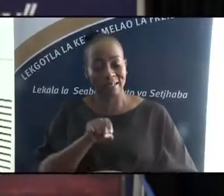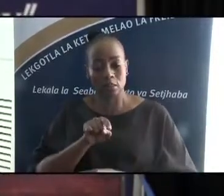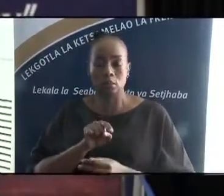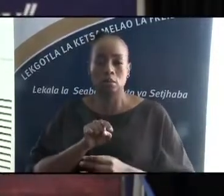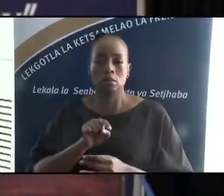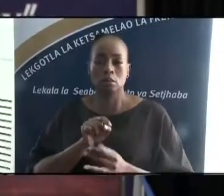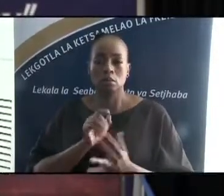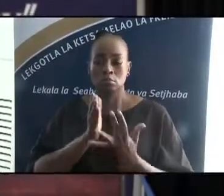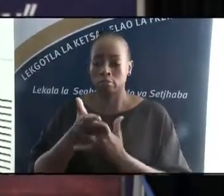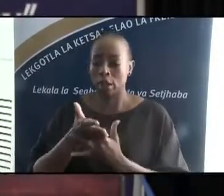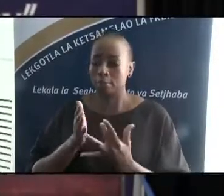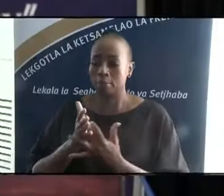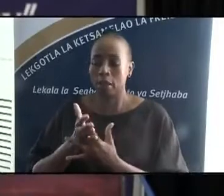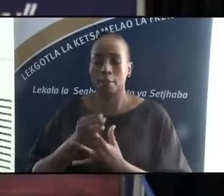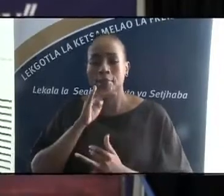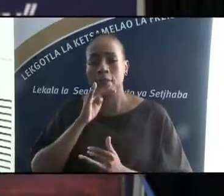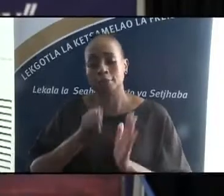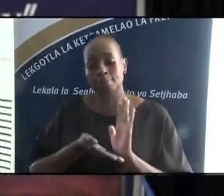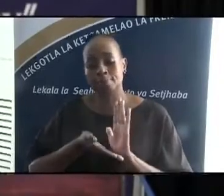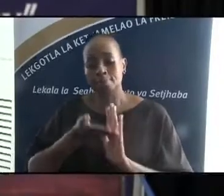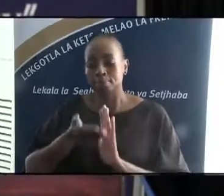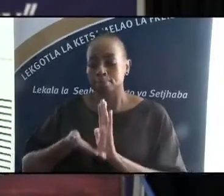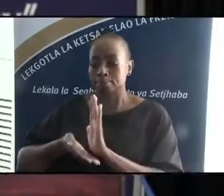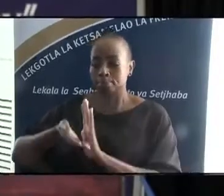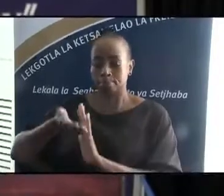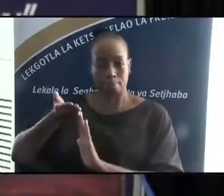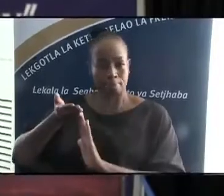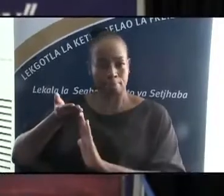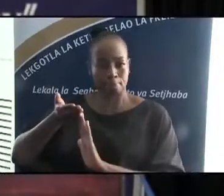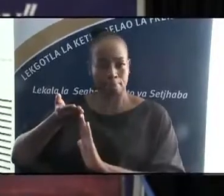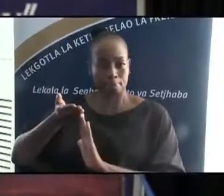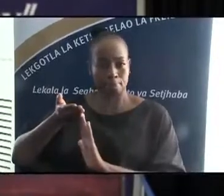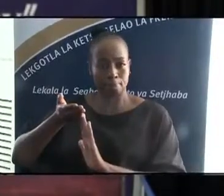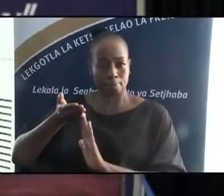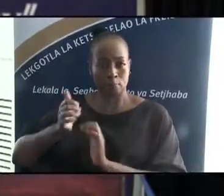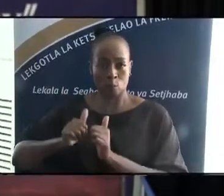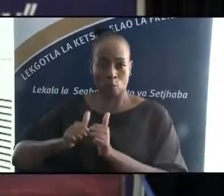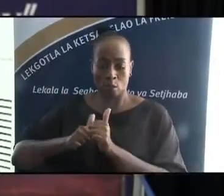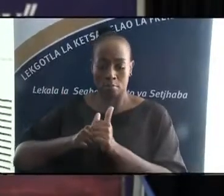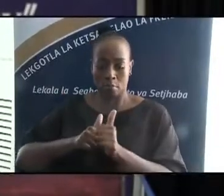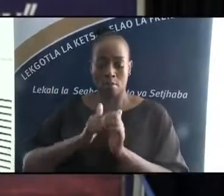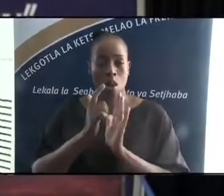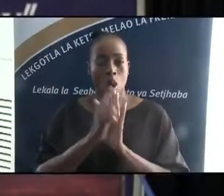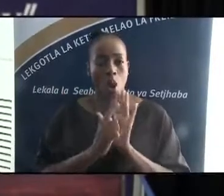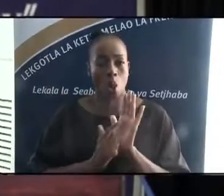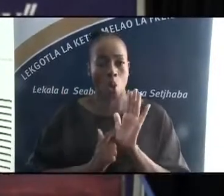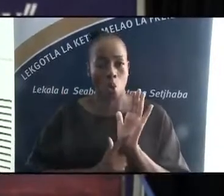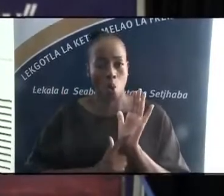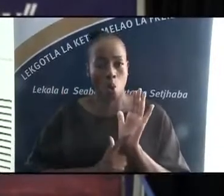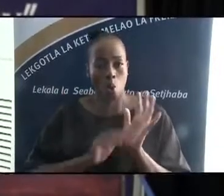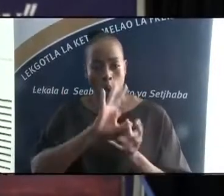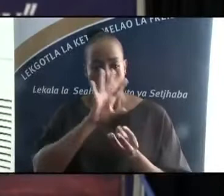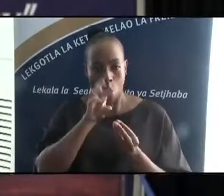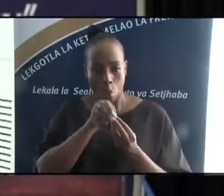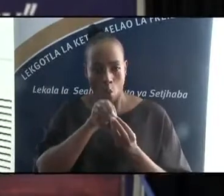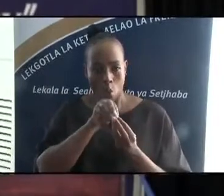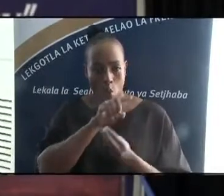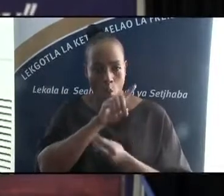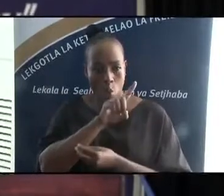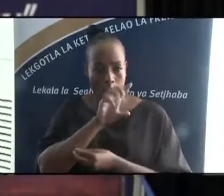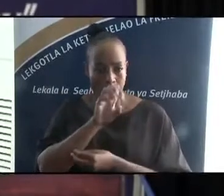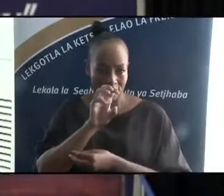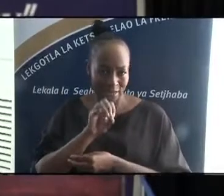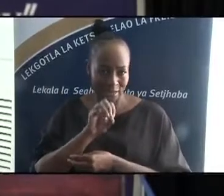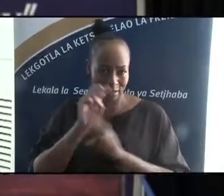intervention entails the lifting of the registration threshold embedded generation to 100 megawatts